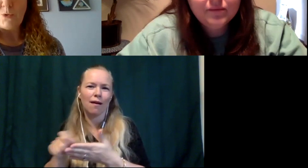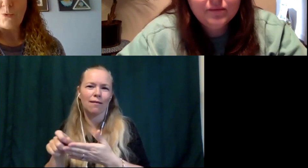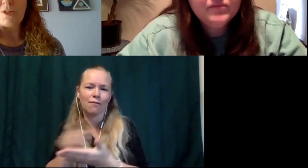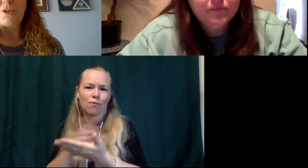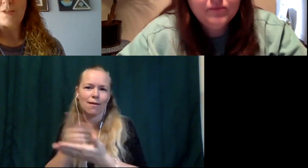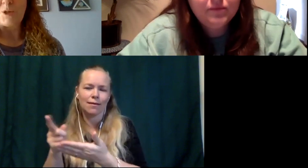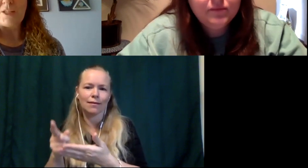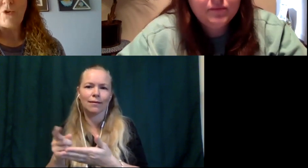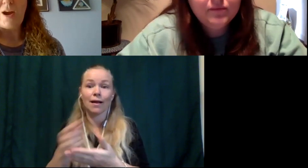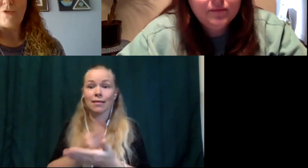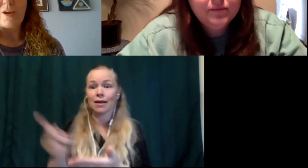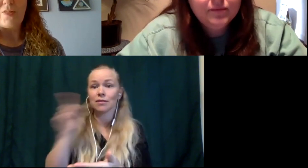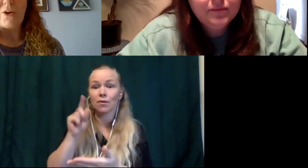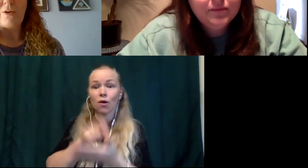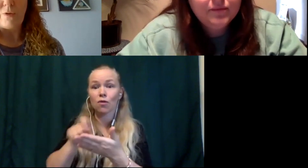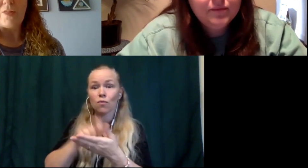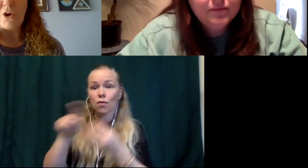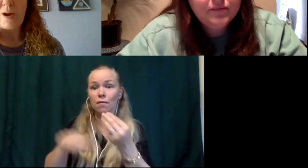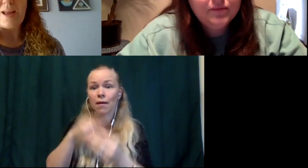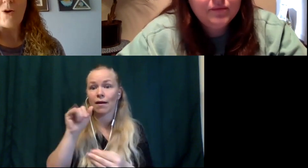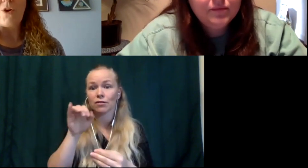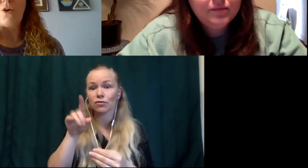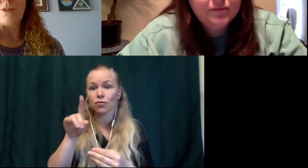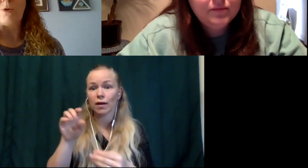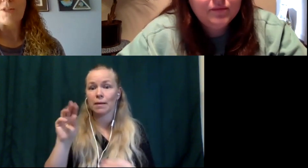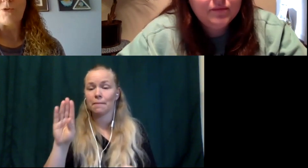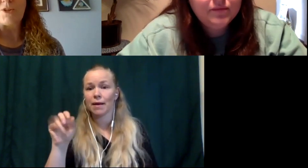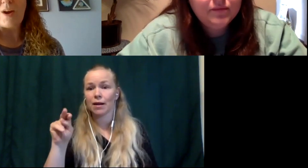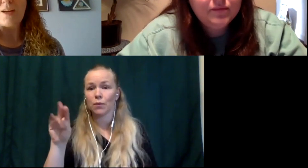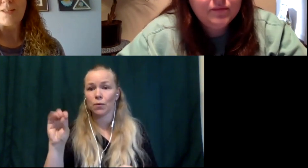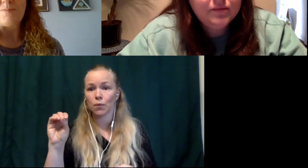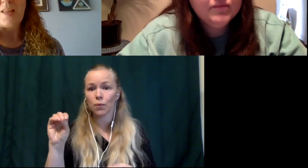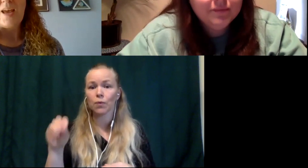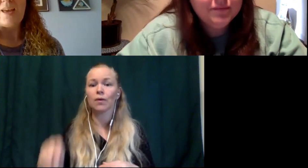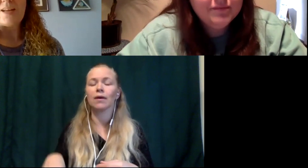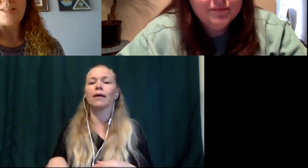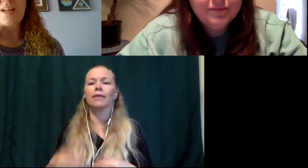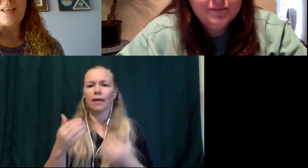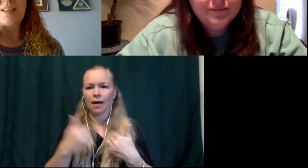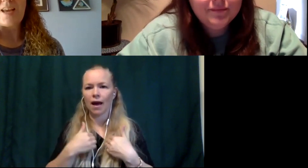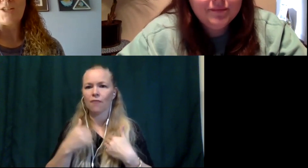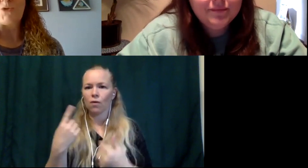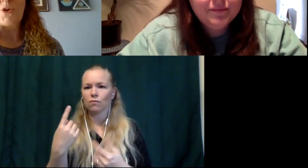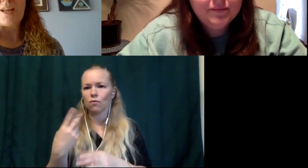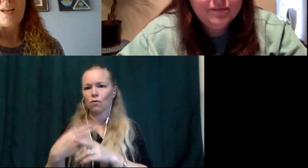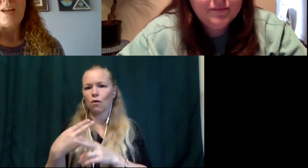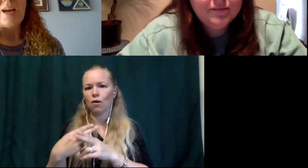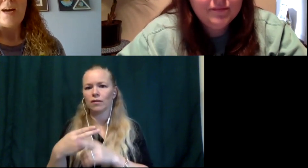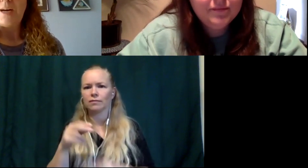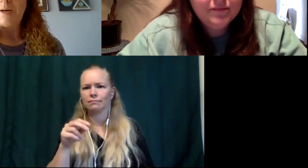Bennu, which there's a spacecraft right there right now called OSIRIS-REx, and that's studying this